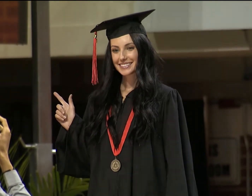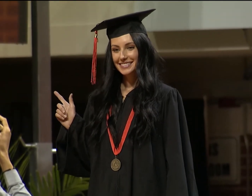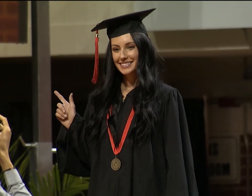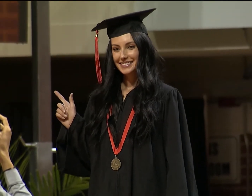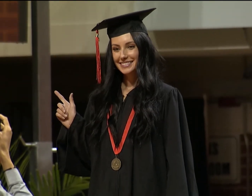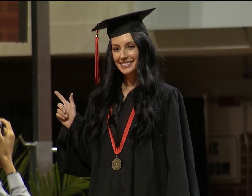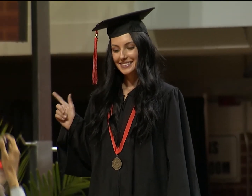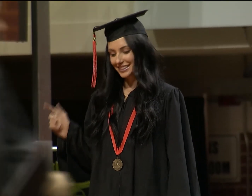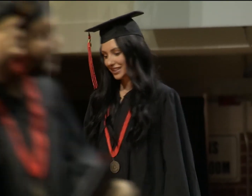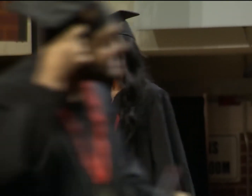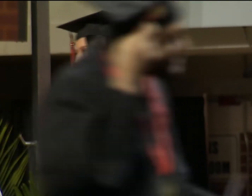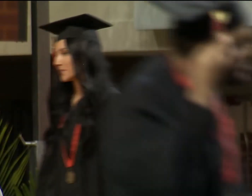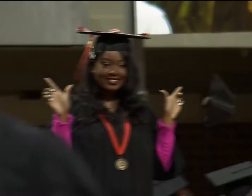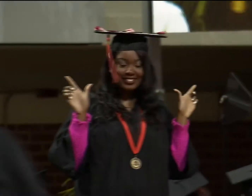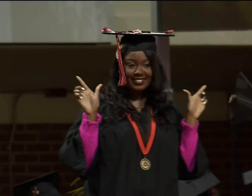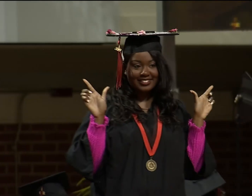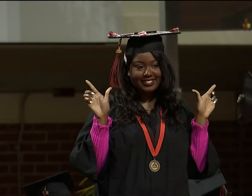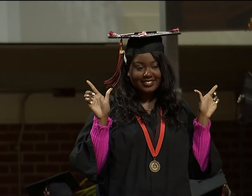Kaylee Pinkley.